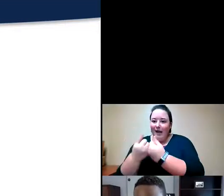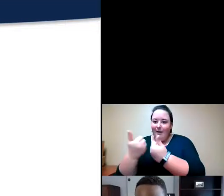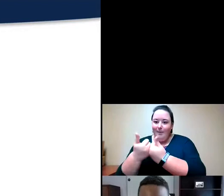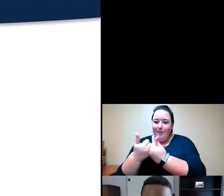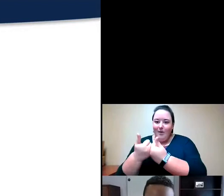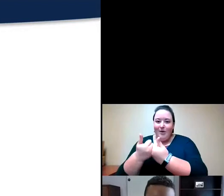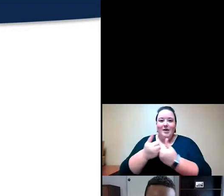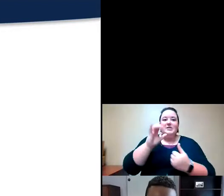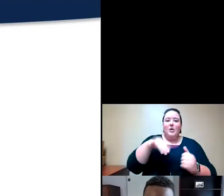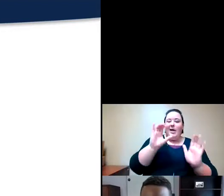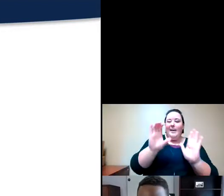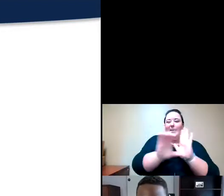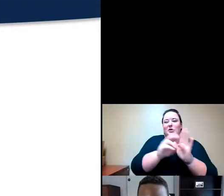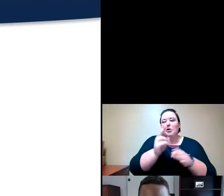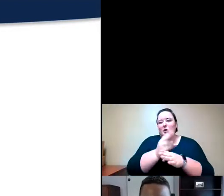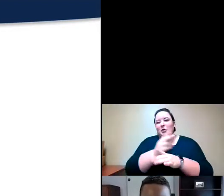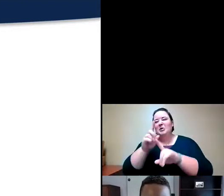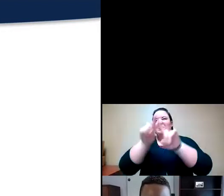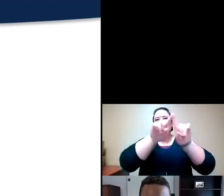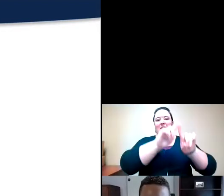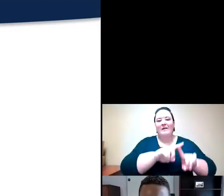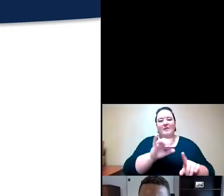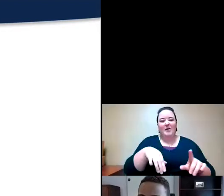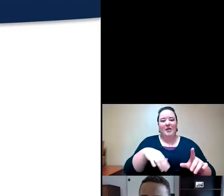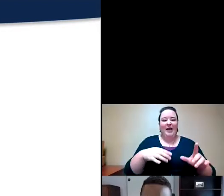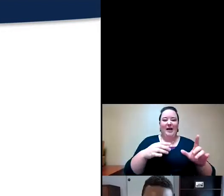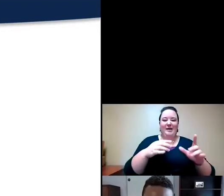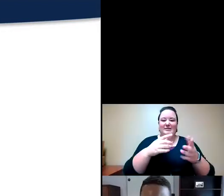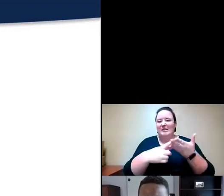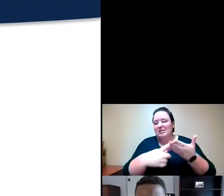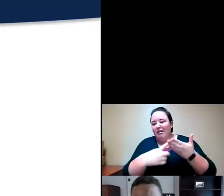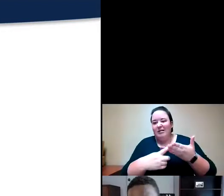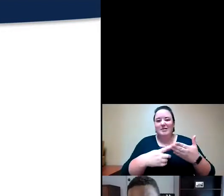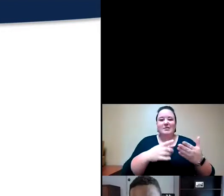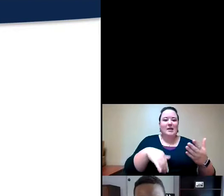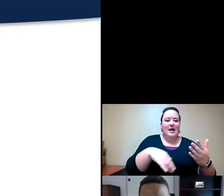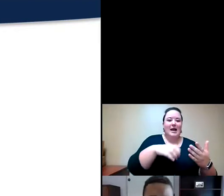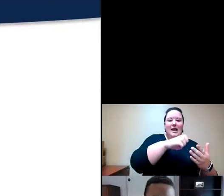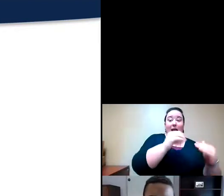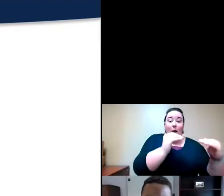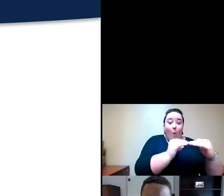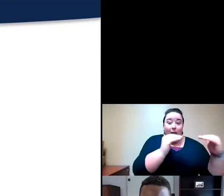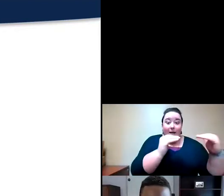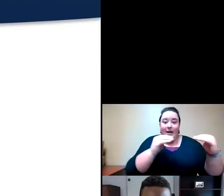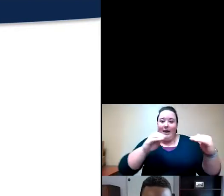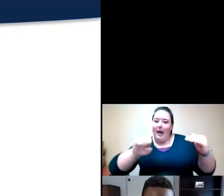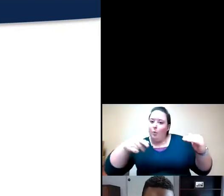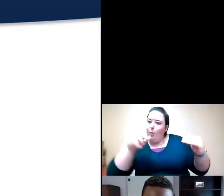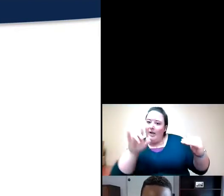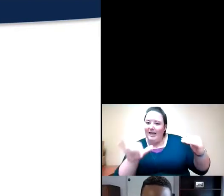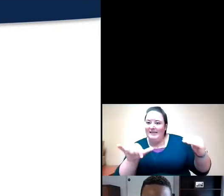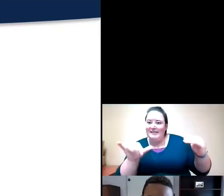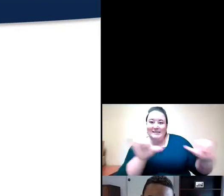in conversations around diversity, equity, and inclusion, and it's usually meant to then say, well, equality and equity are not the same